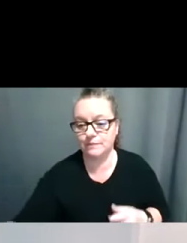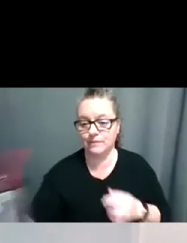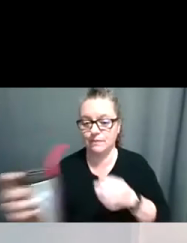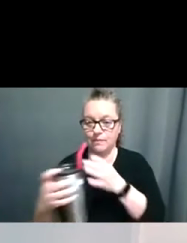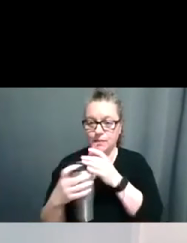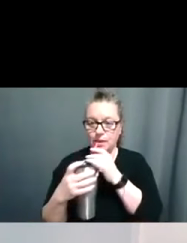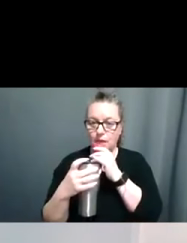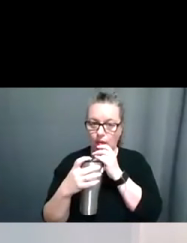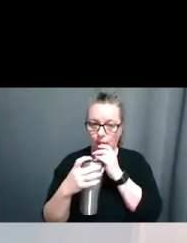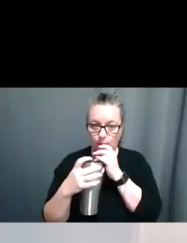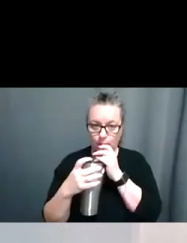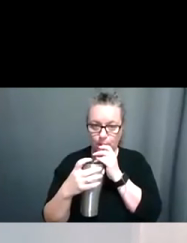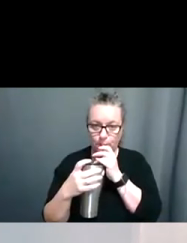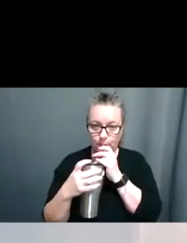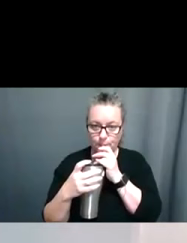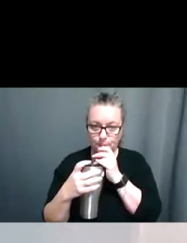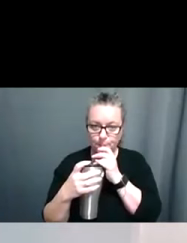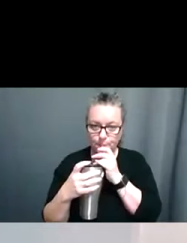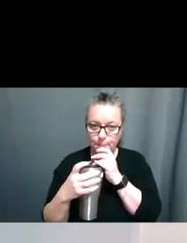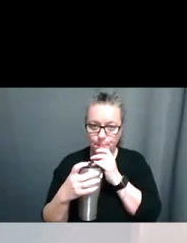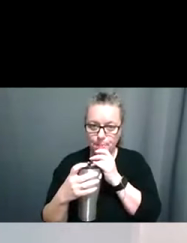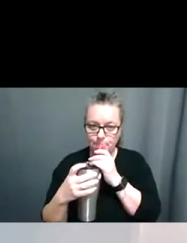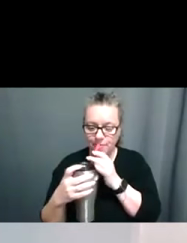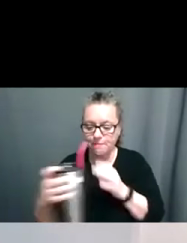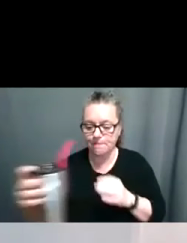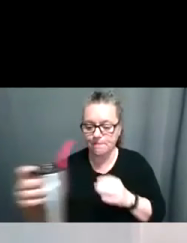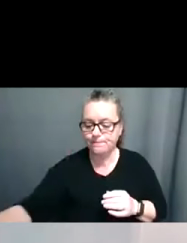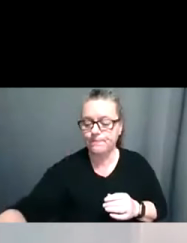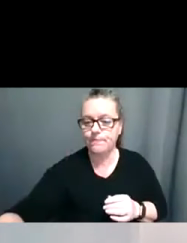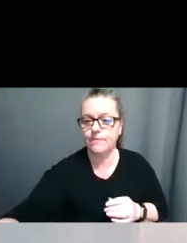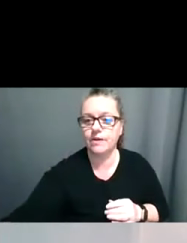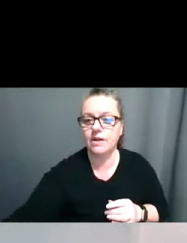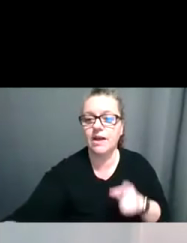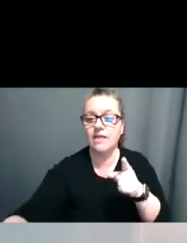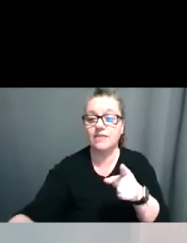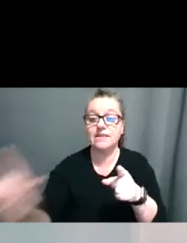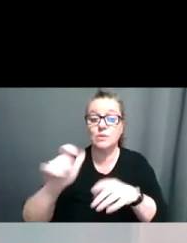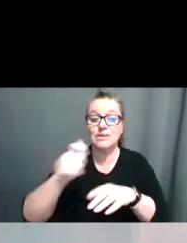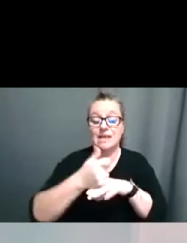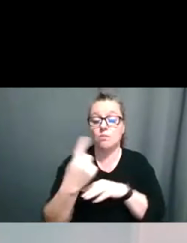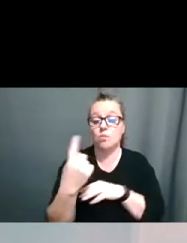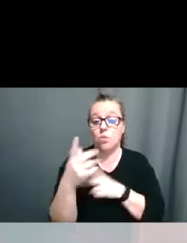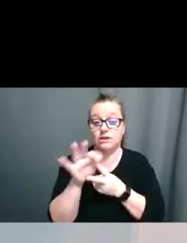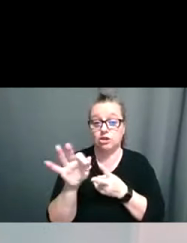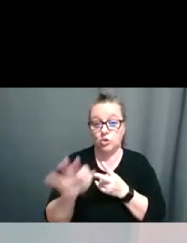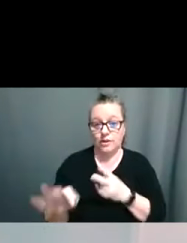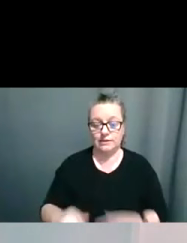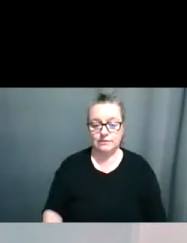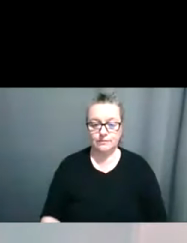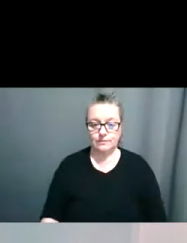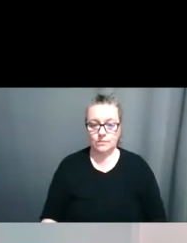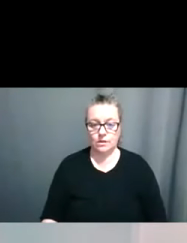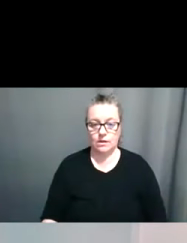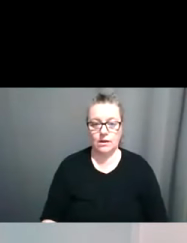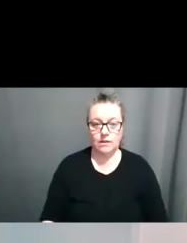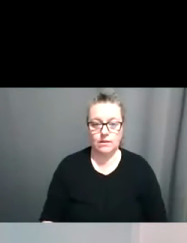You can choose, I believe, as many answers as you like. Oh, actually, this one was set up as a single choice, although it should have been.